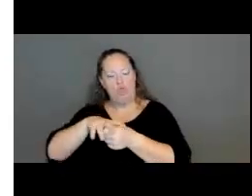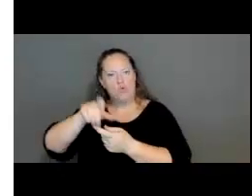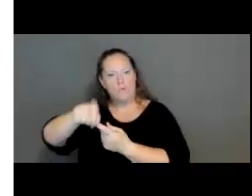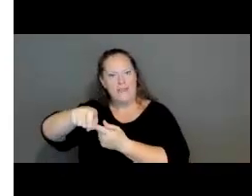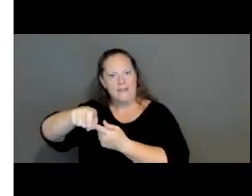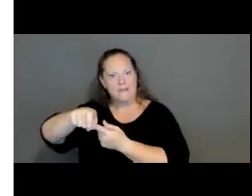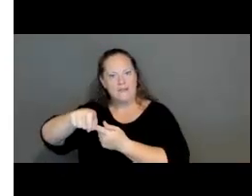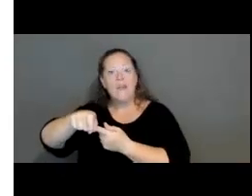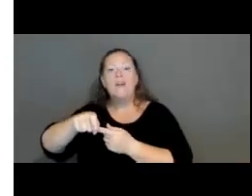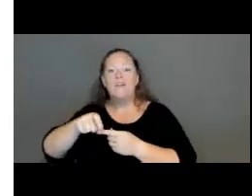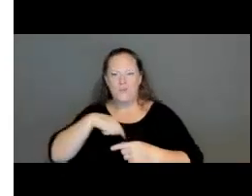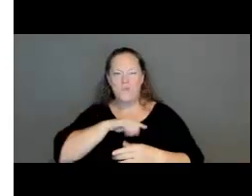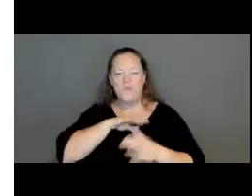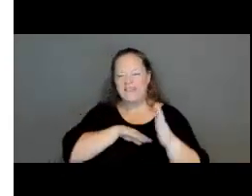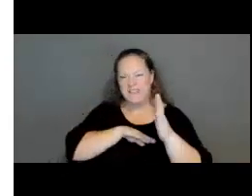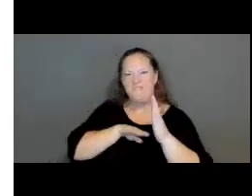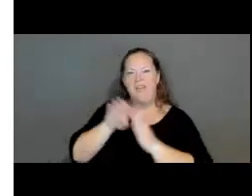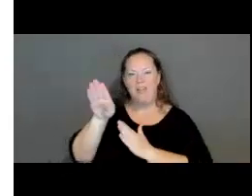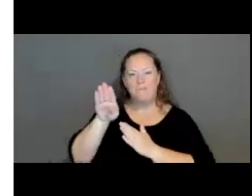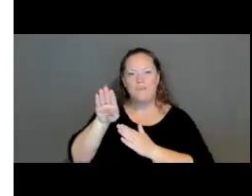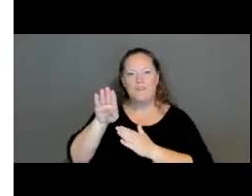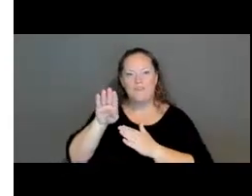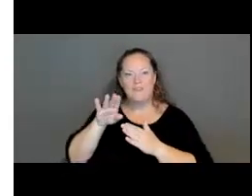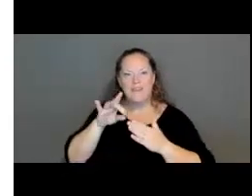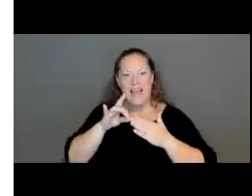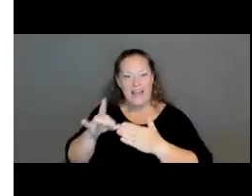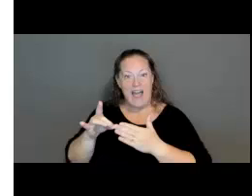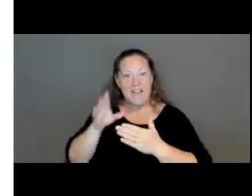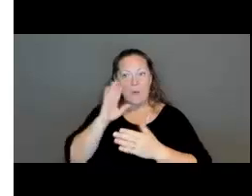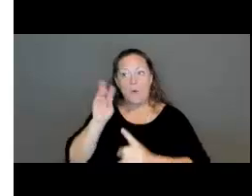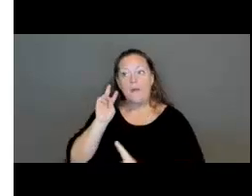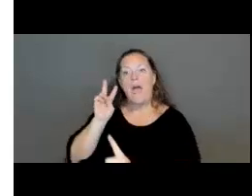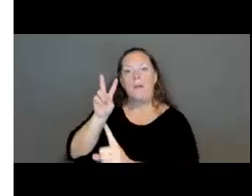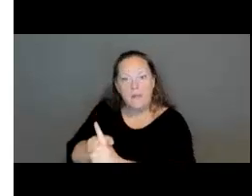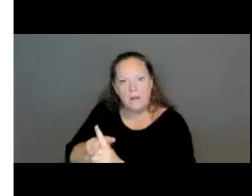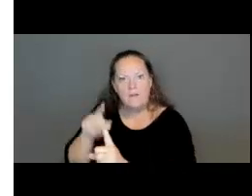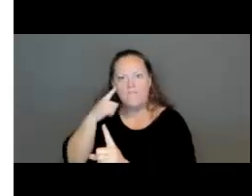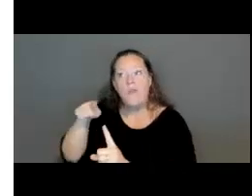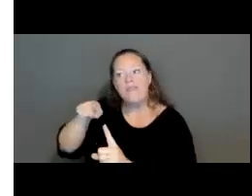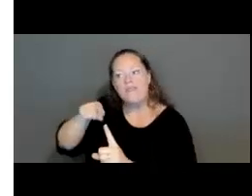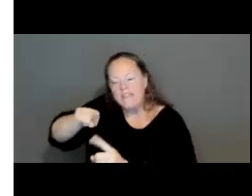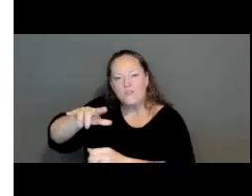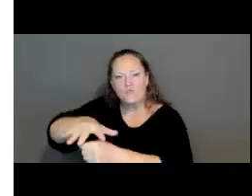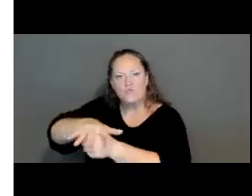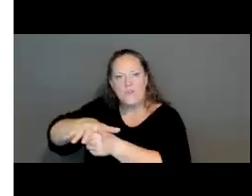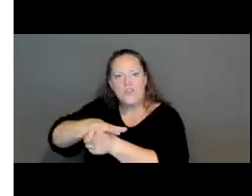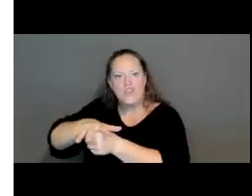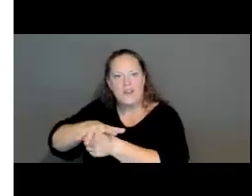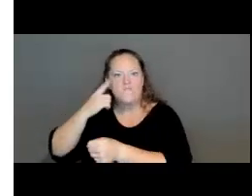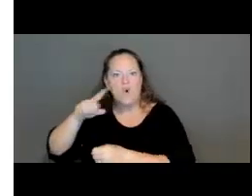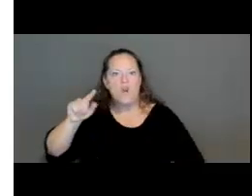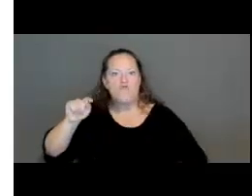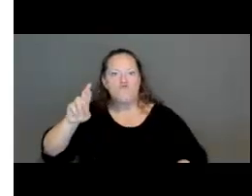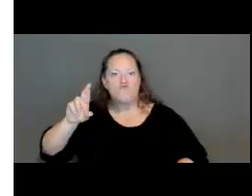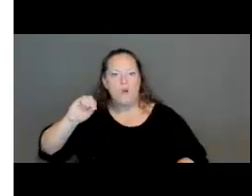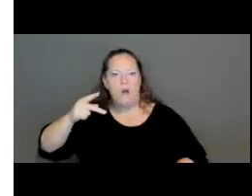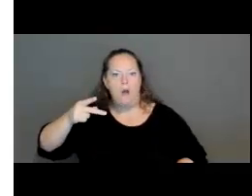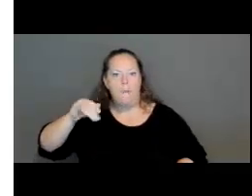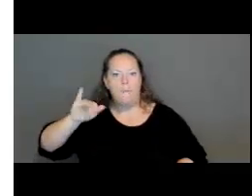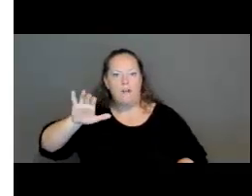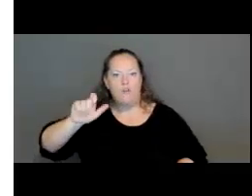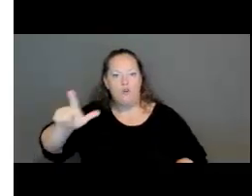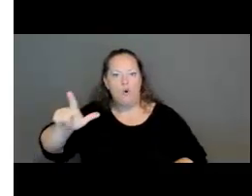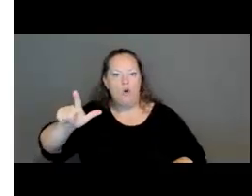develop this workbook so that would be applicable to tropical forestry and agriculture. And so this is a